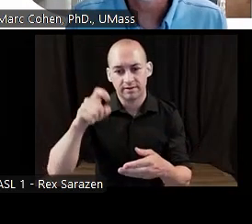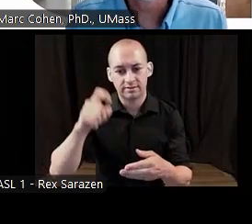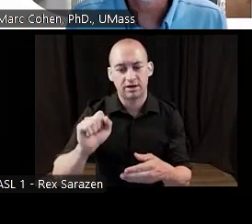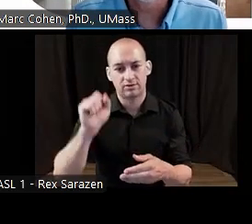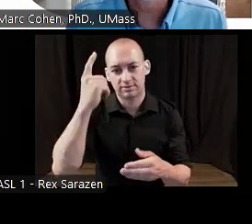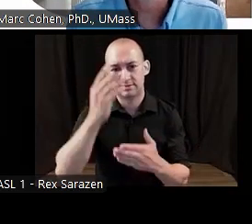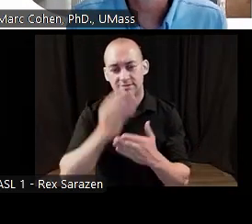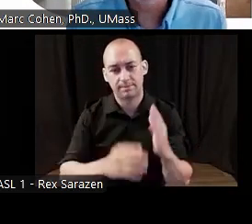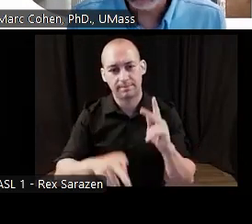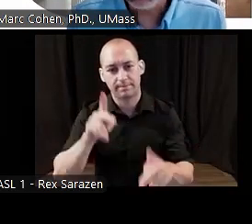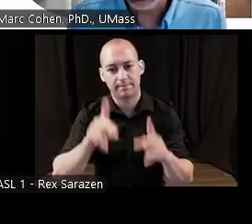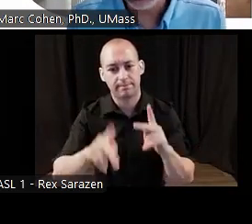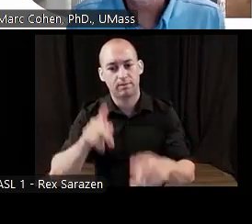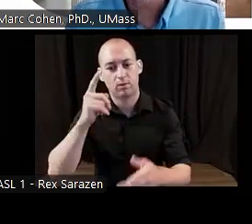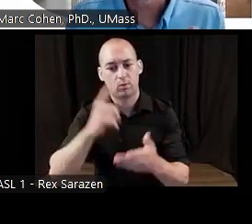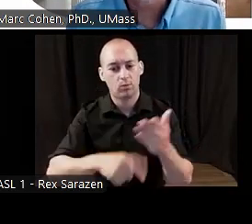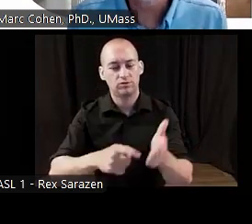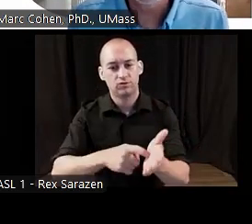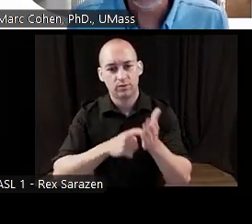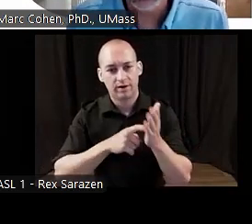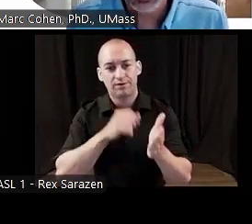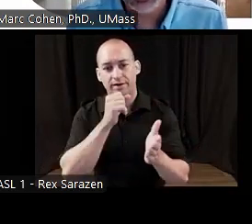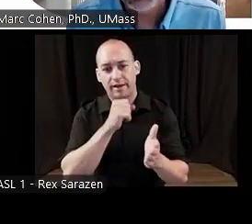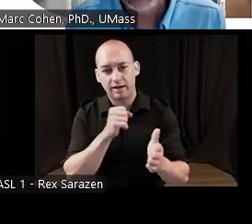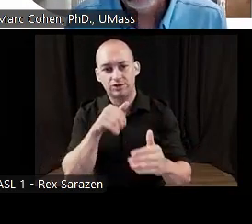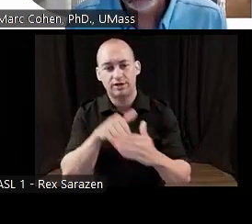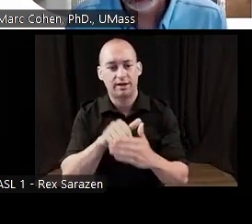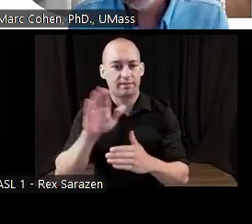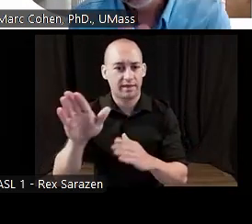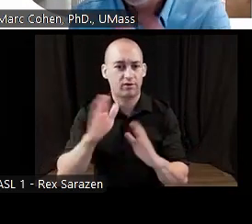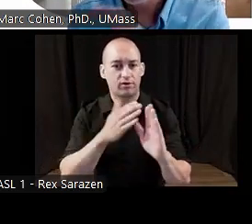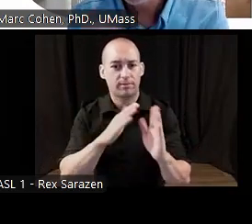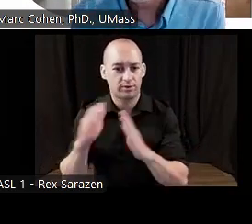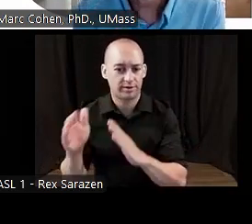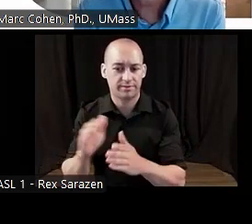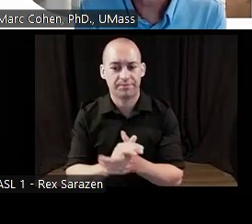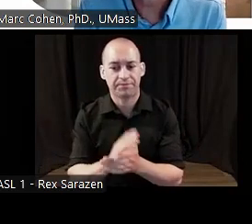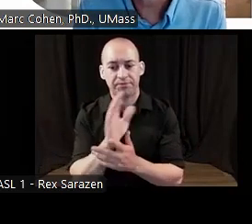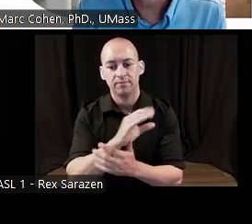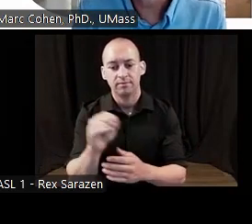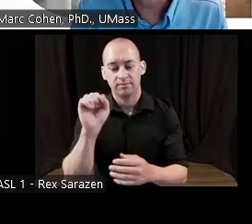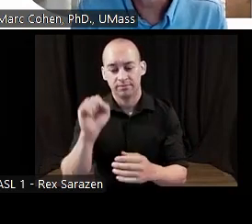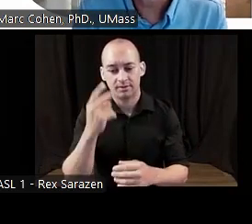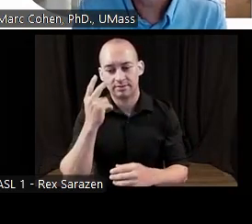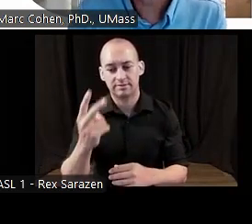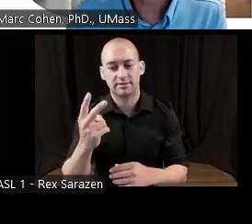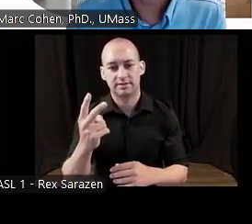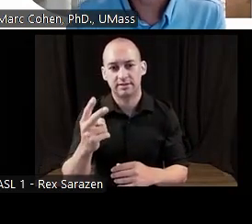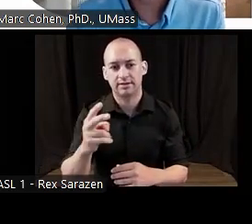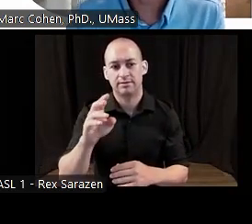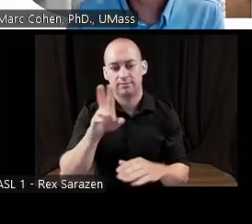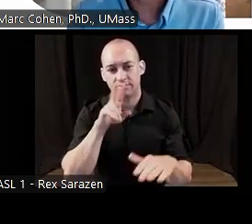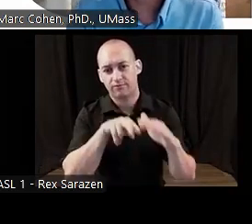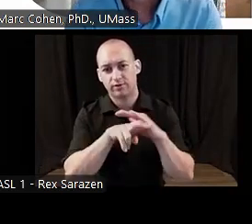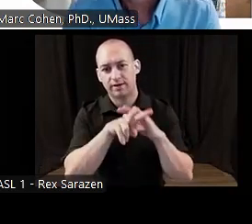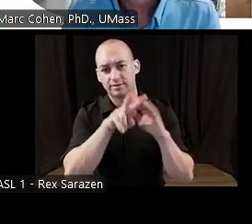what is required to be able to age in their communities. And you can see our forecasting and